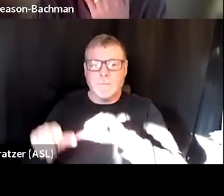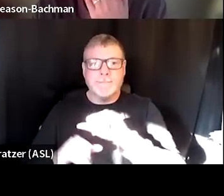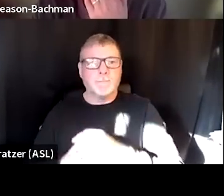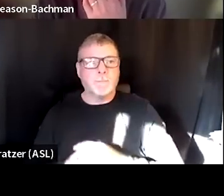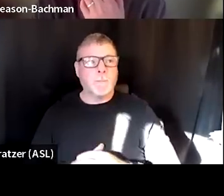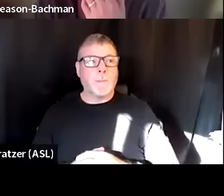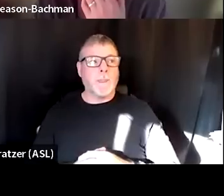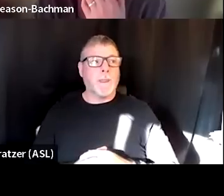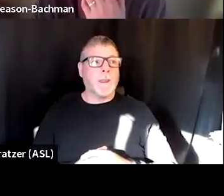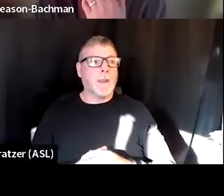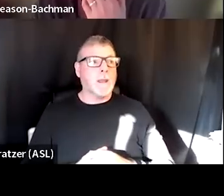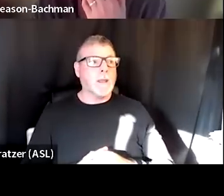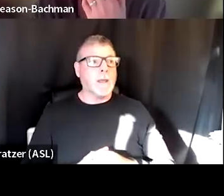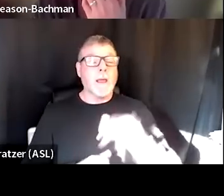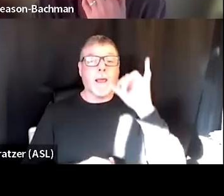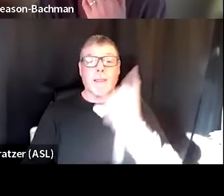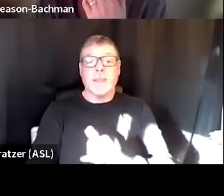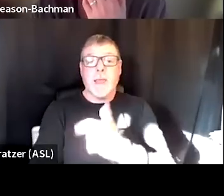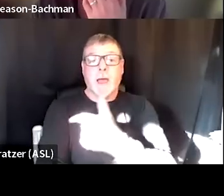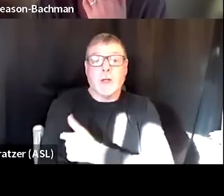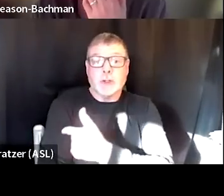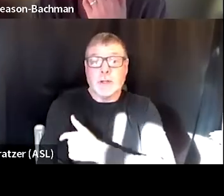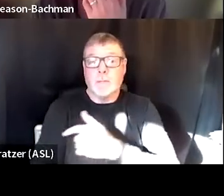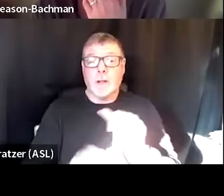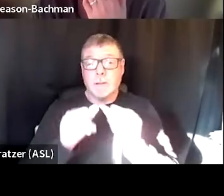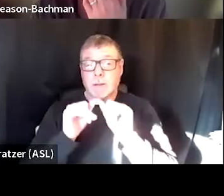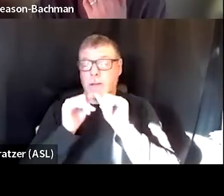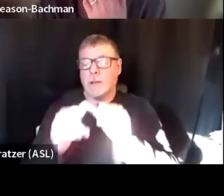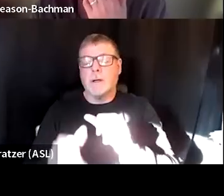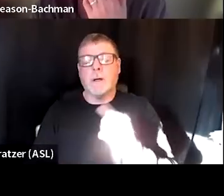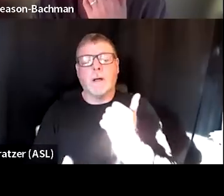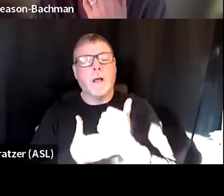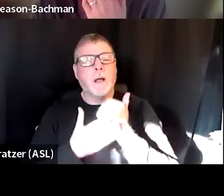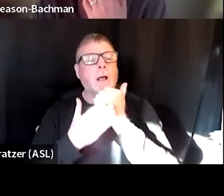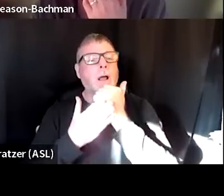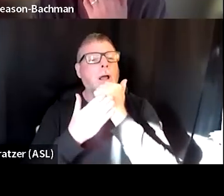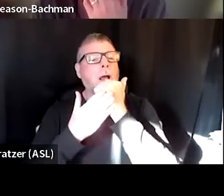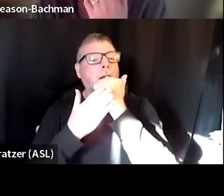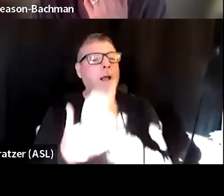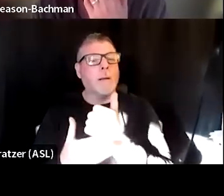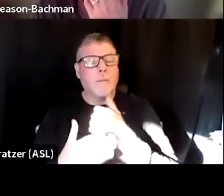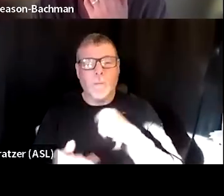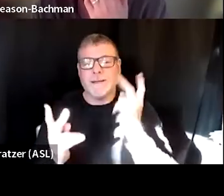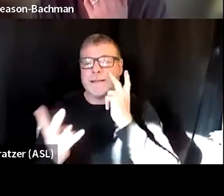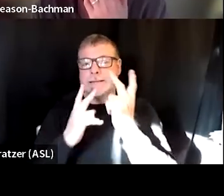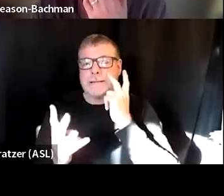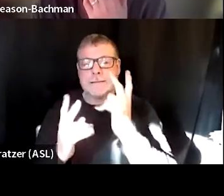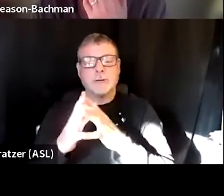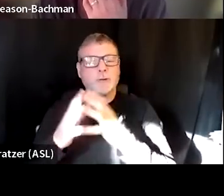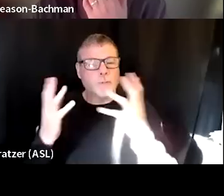I'll tell you, those long-lasting injectables go a long way. Oh yeah, We've seen so much on the street with them,